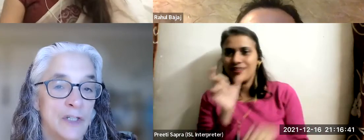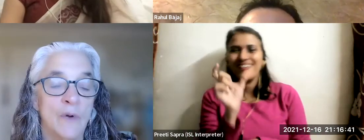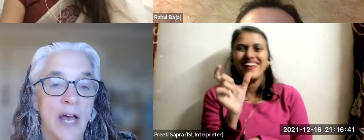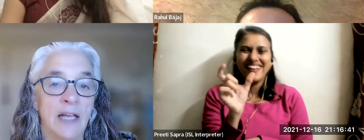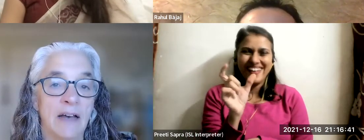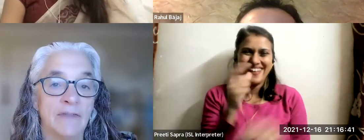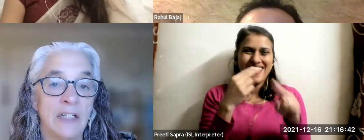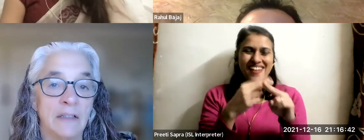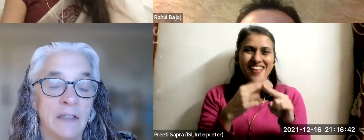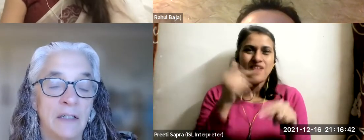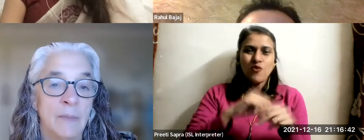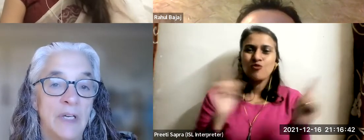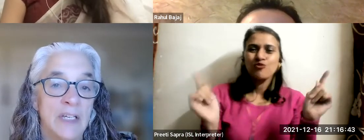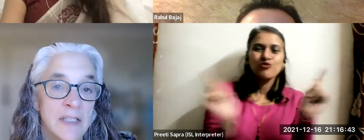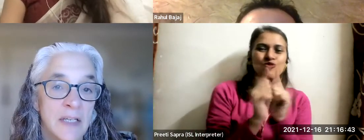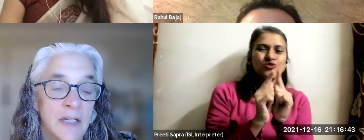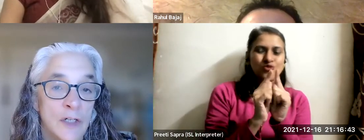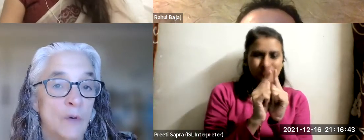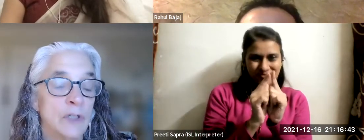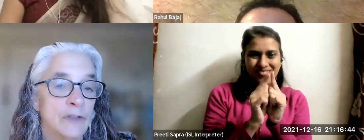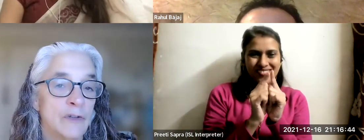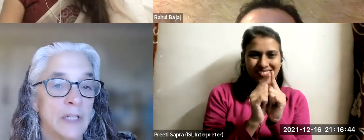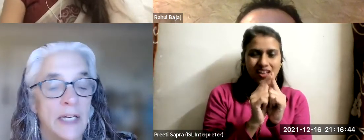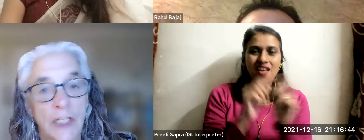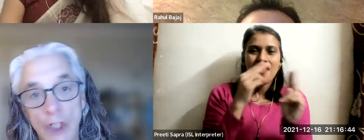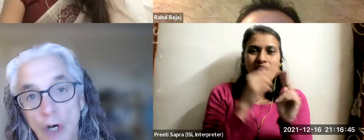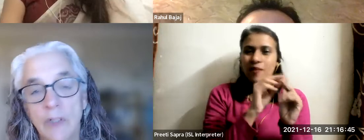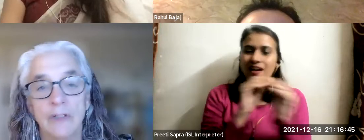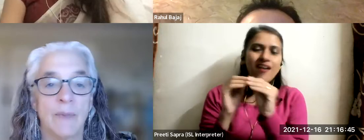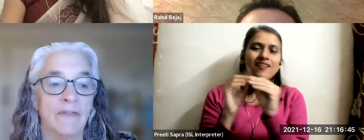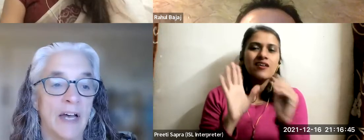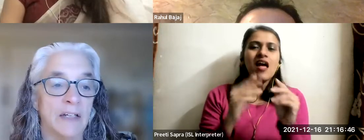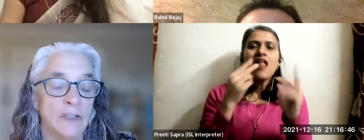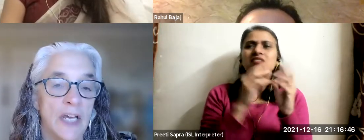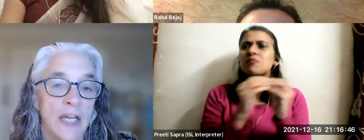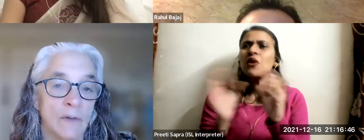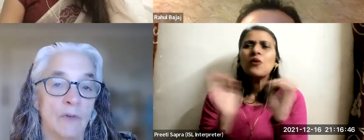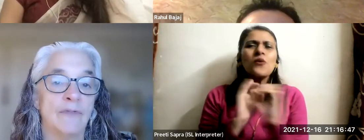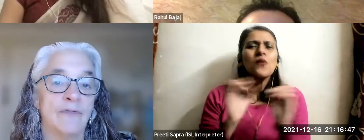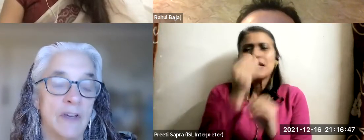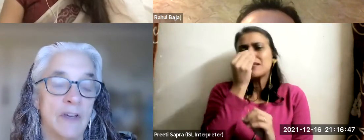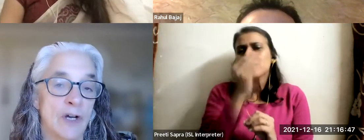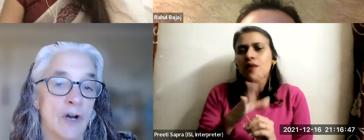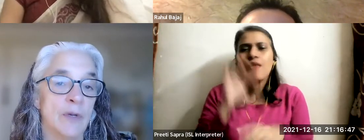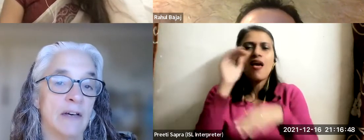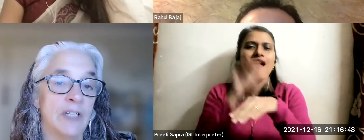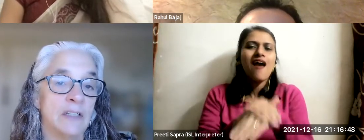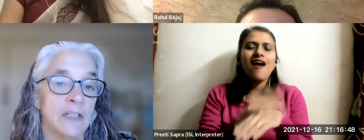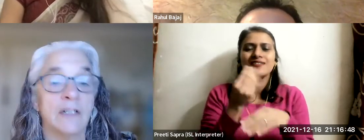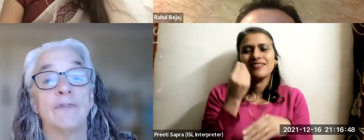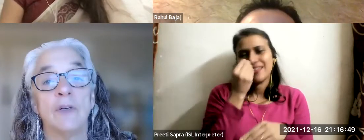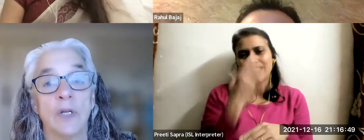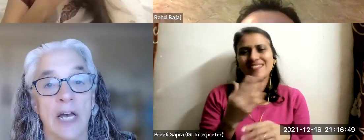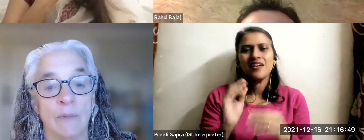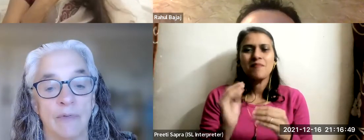suggested do LF Legal because no one could spell Lainey, no one could spell Feingold, and it will, if you go with LF Legal,